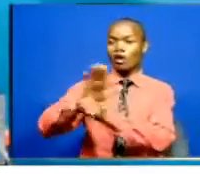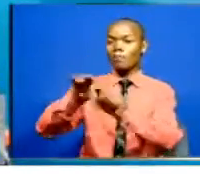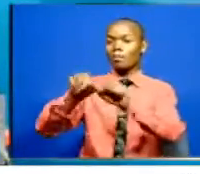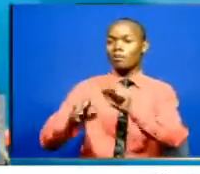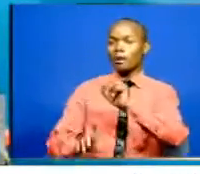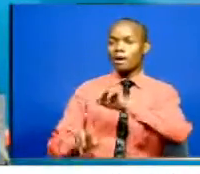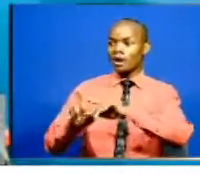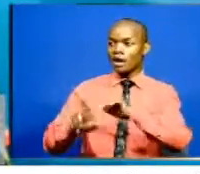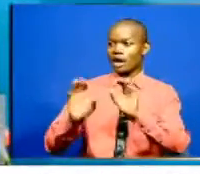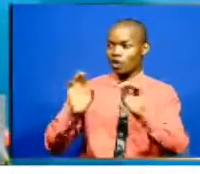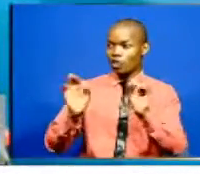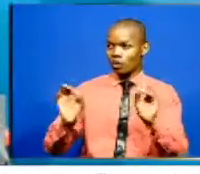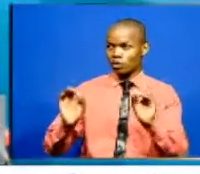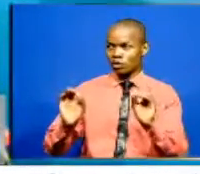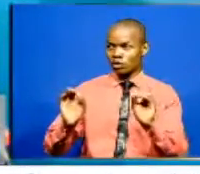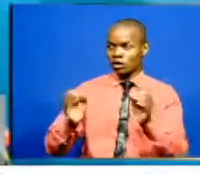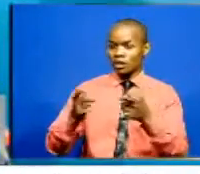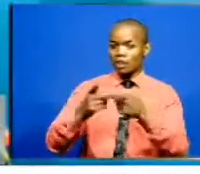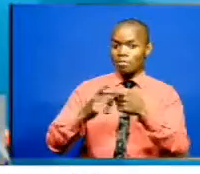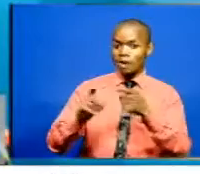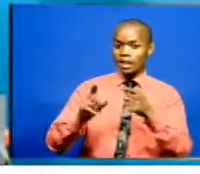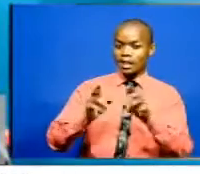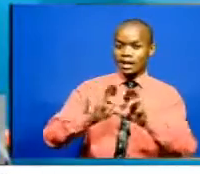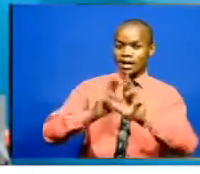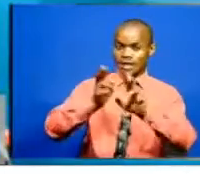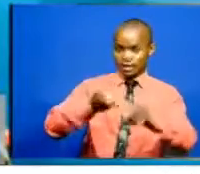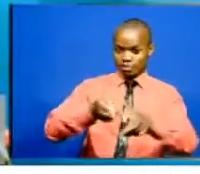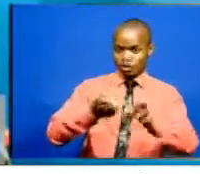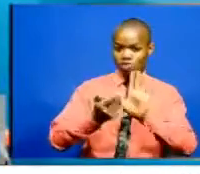And studies really reported that